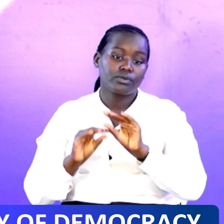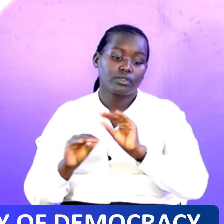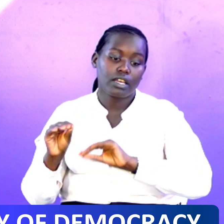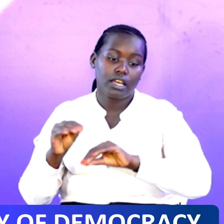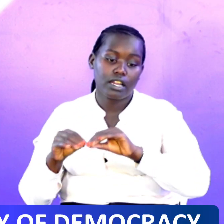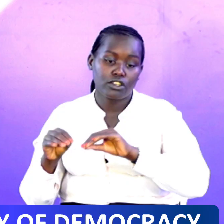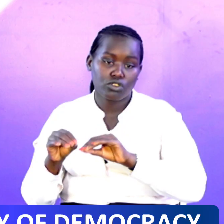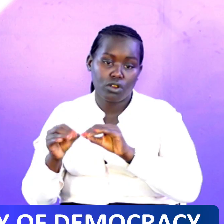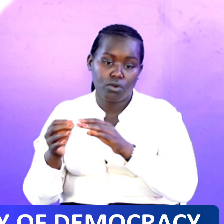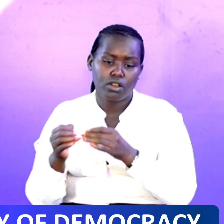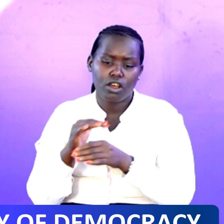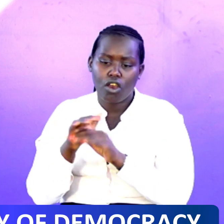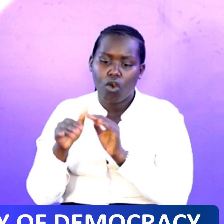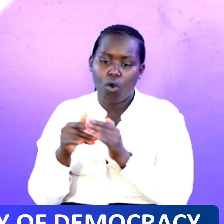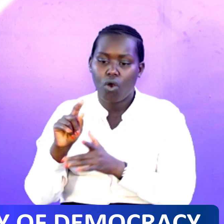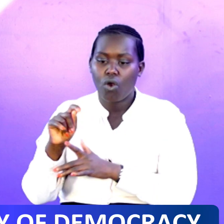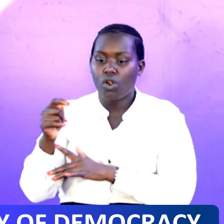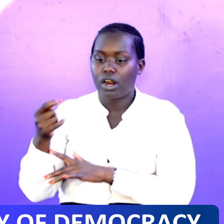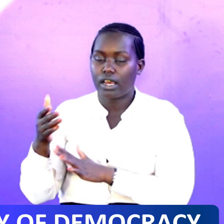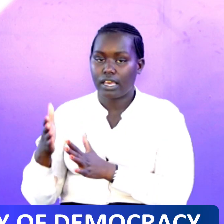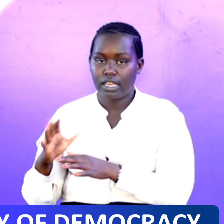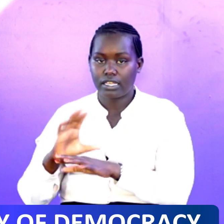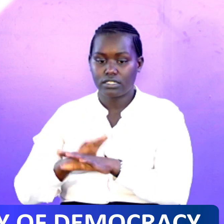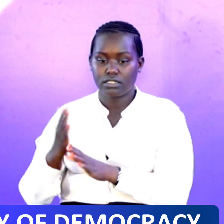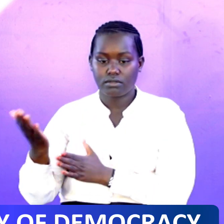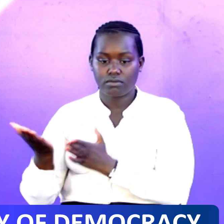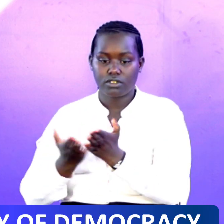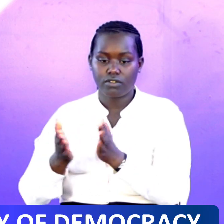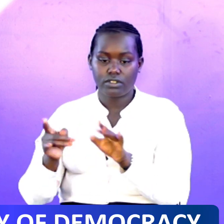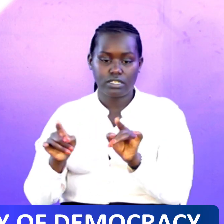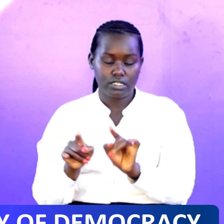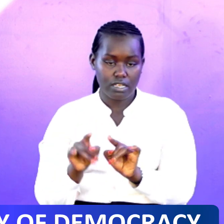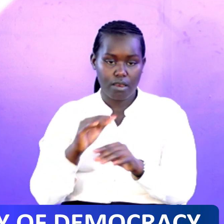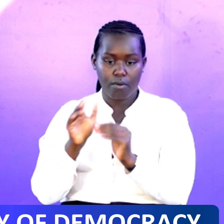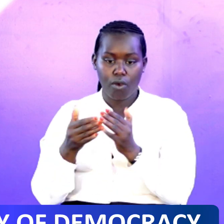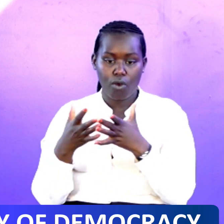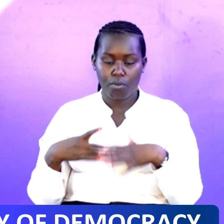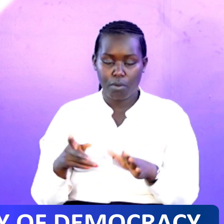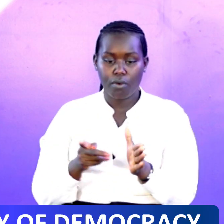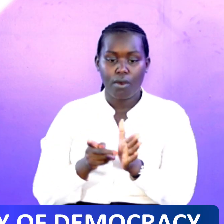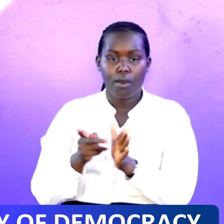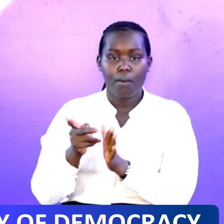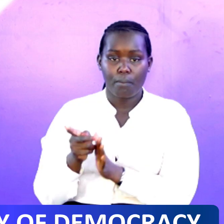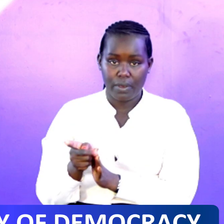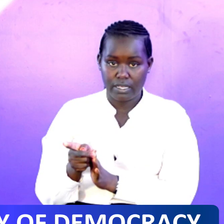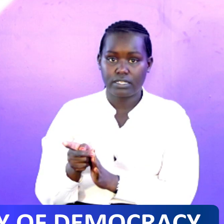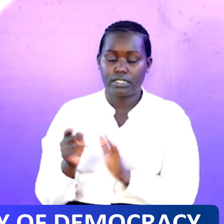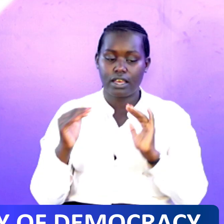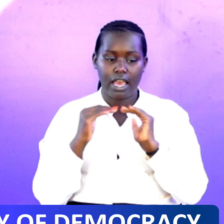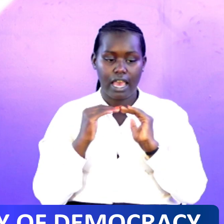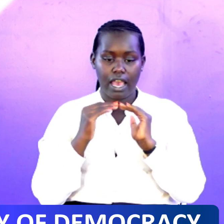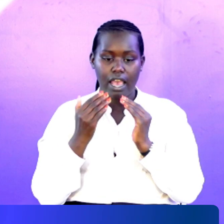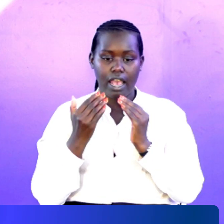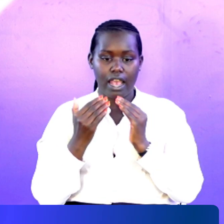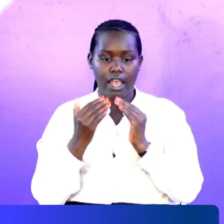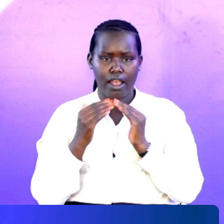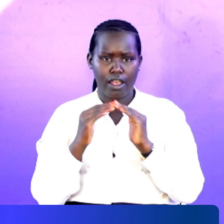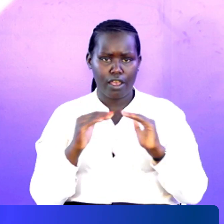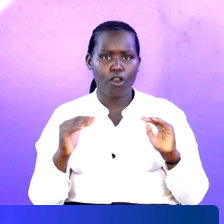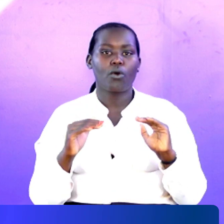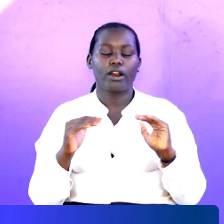that every Kenyan get the services equally because everybody pays its taxes equally. Why should it